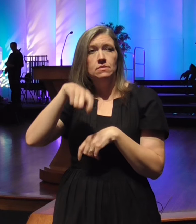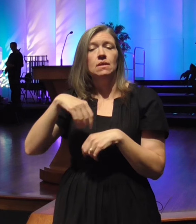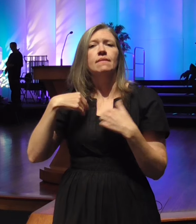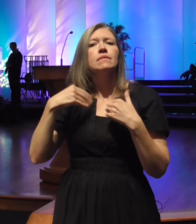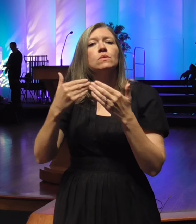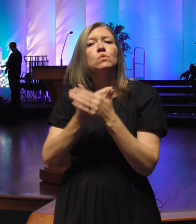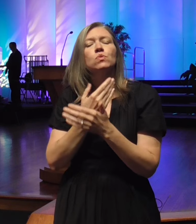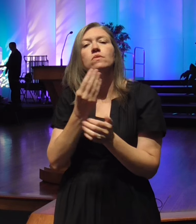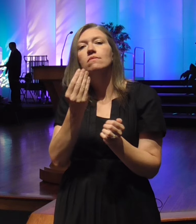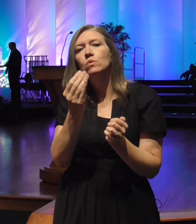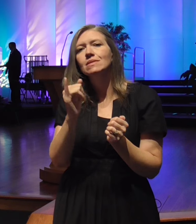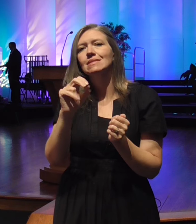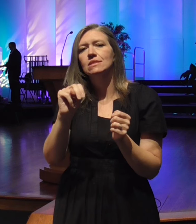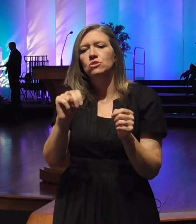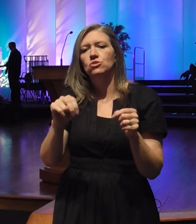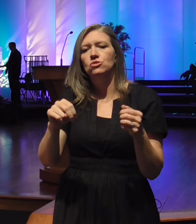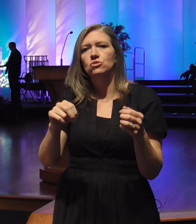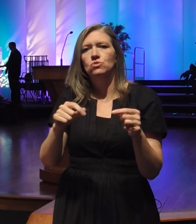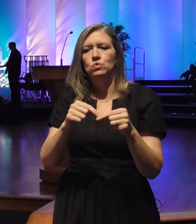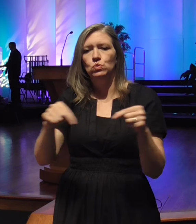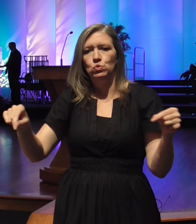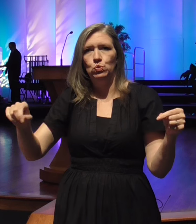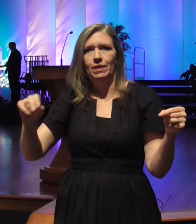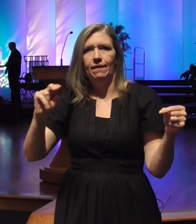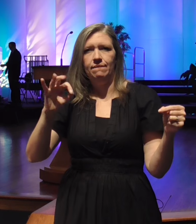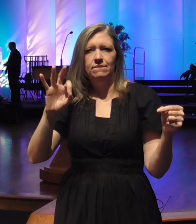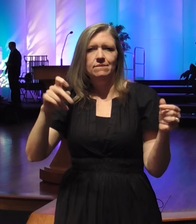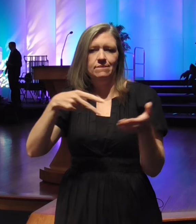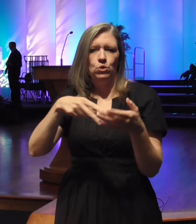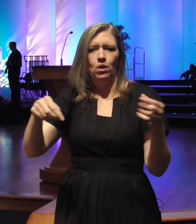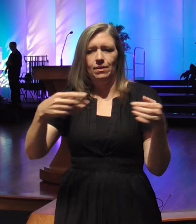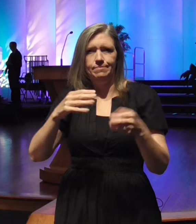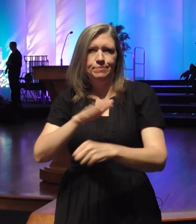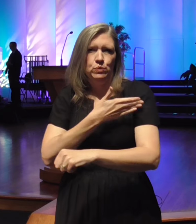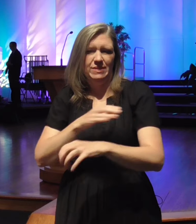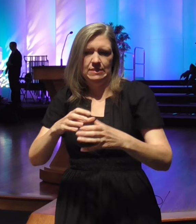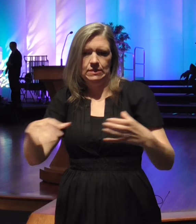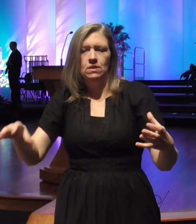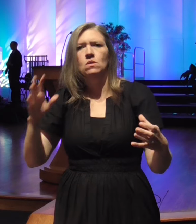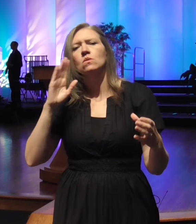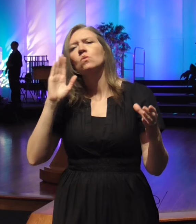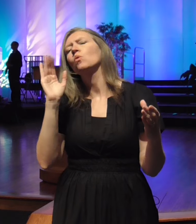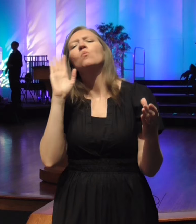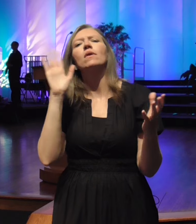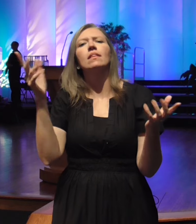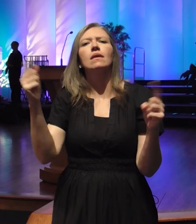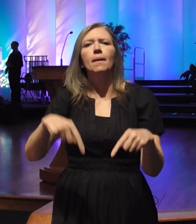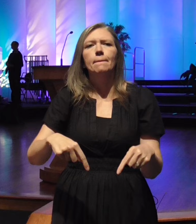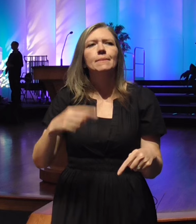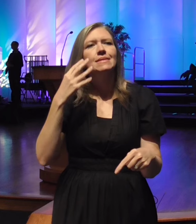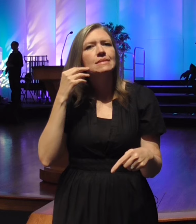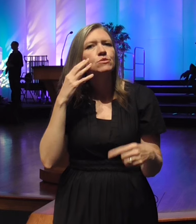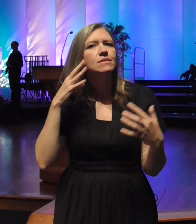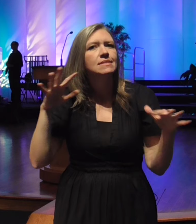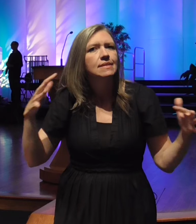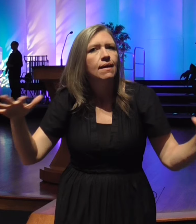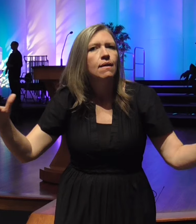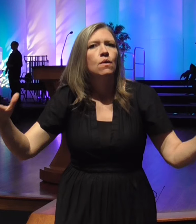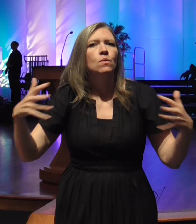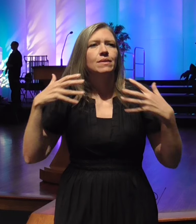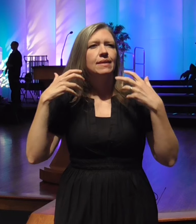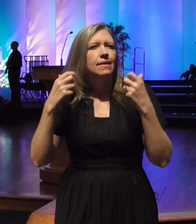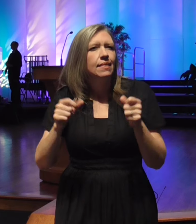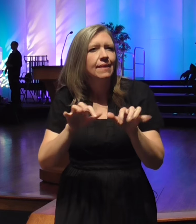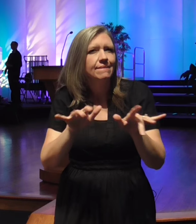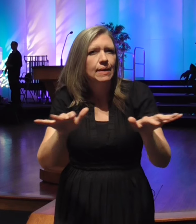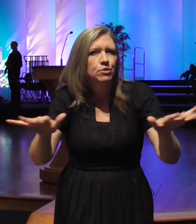restorative sense with the theme of Egypt. We have a new 14-inch tuning fork in the shape of an